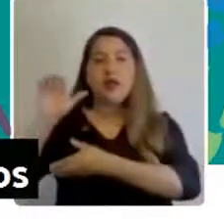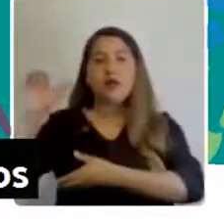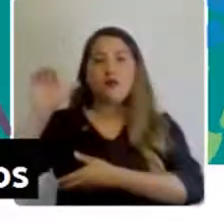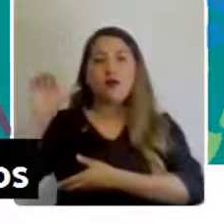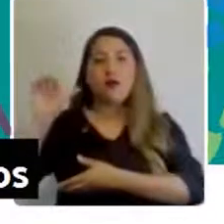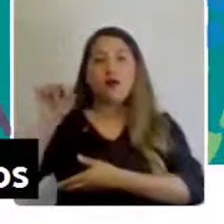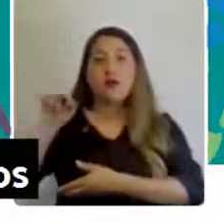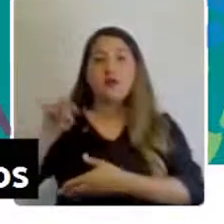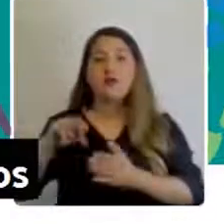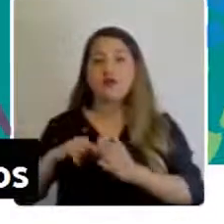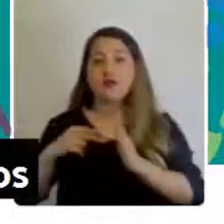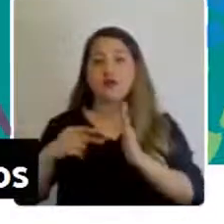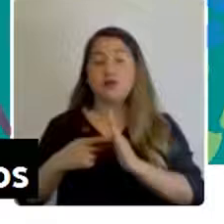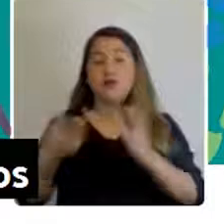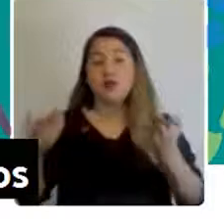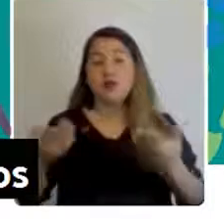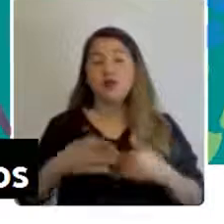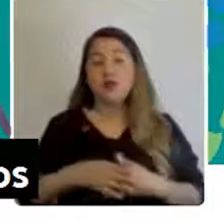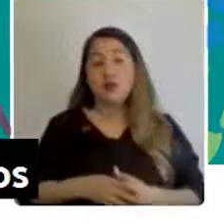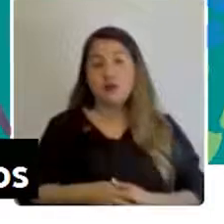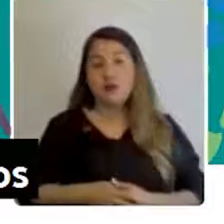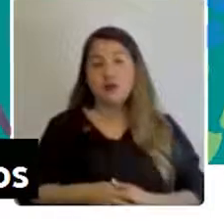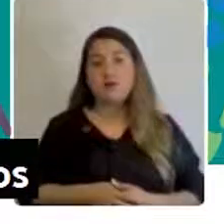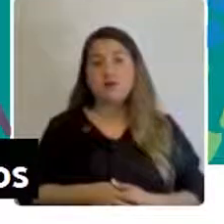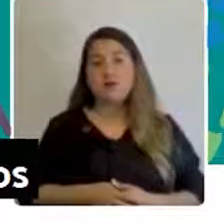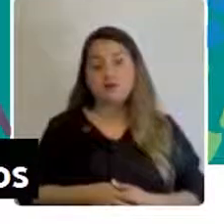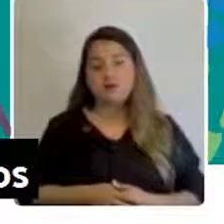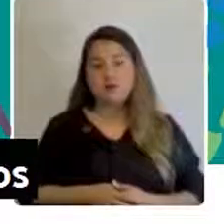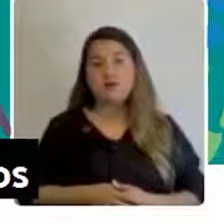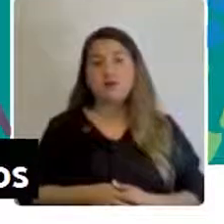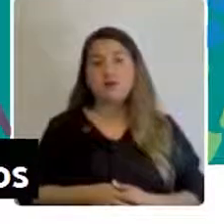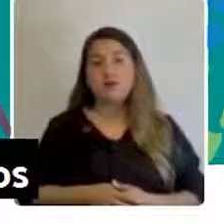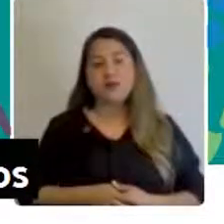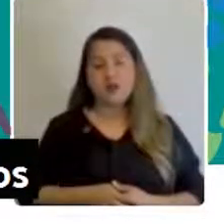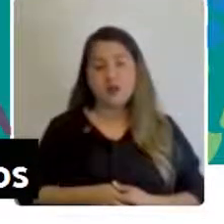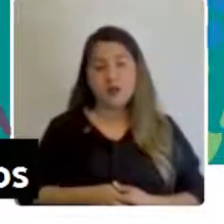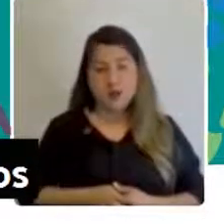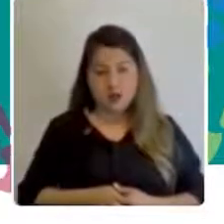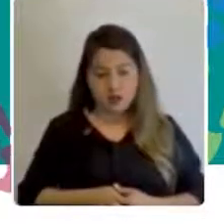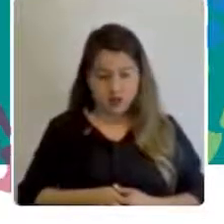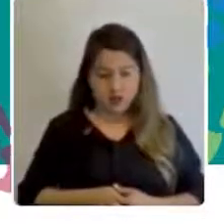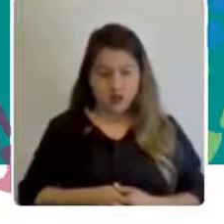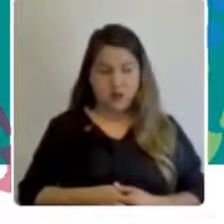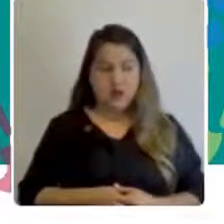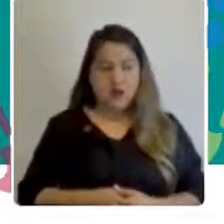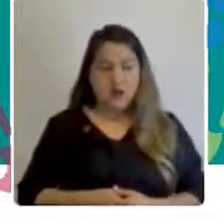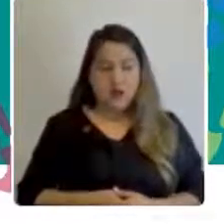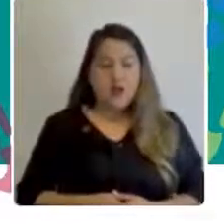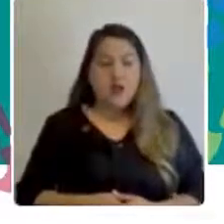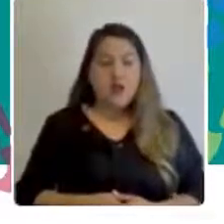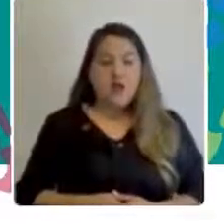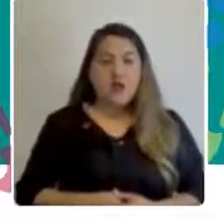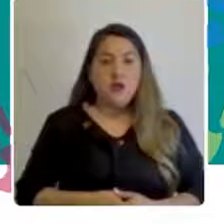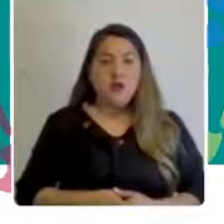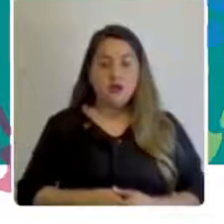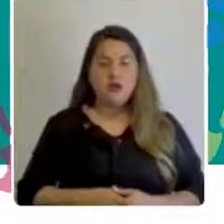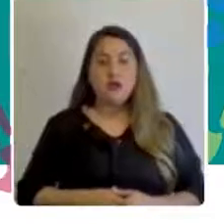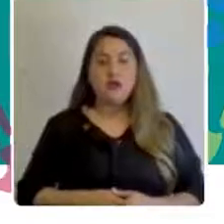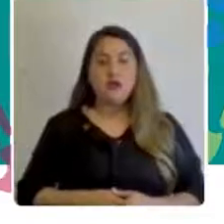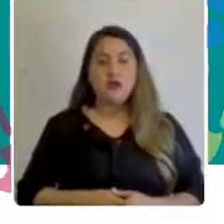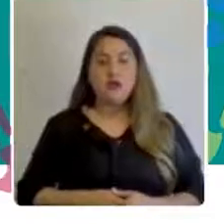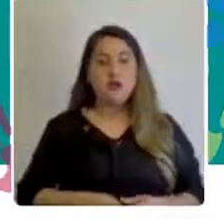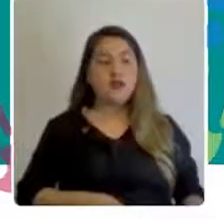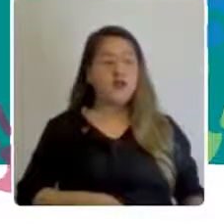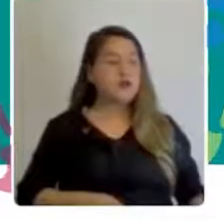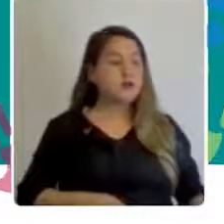Patients Federation, is pushing in this direction since many years in order to have a